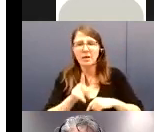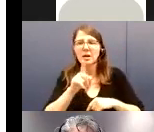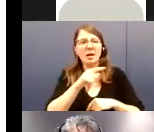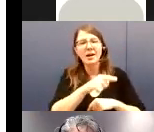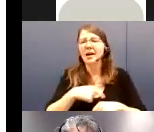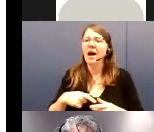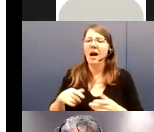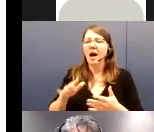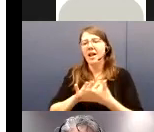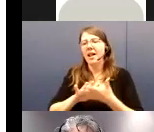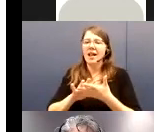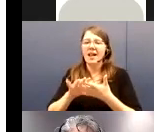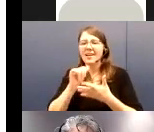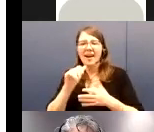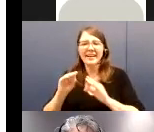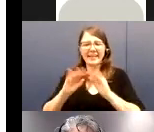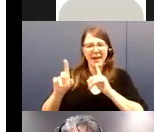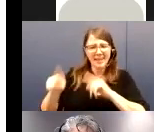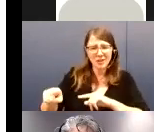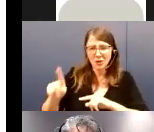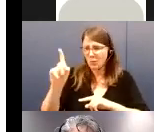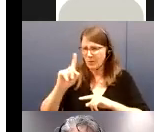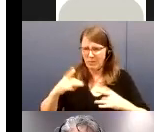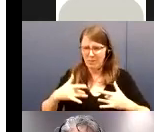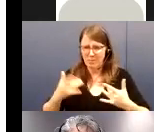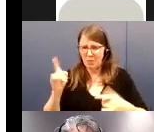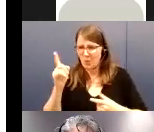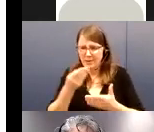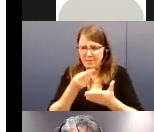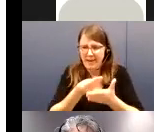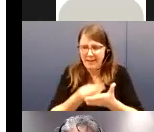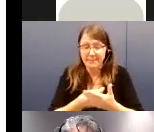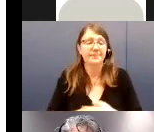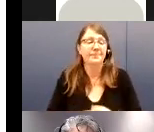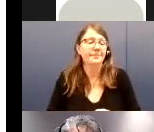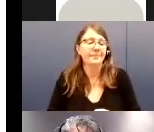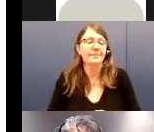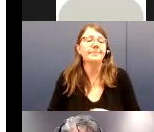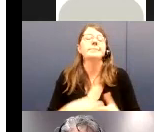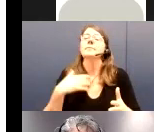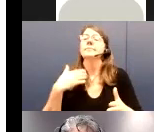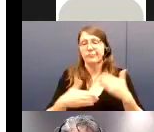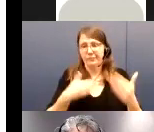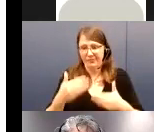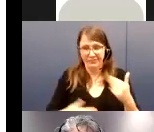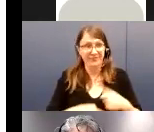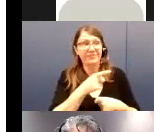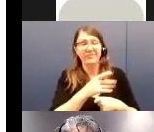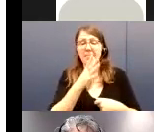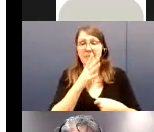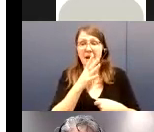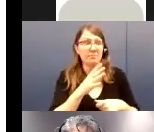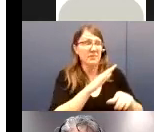happening. So the long and the short of it is, the daughter agreed that she had a lot of stuff going on with her children. That is where the money was going to